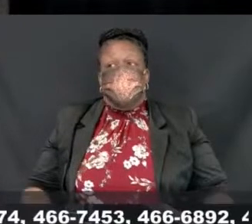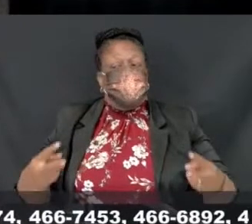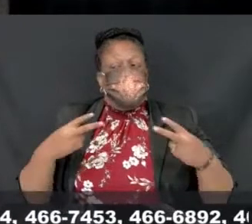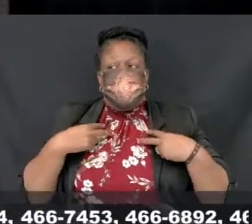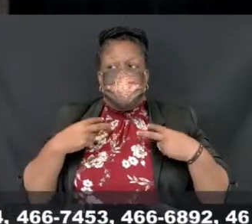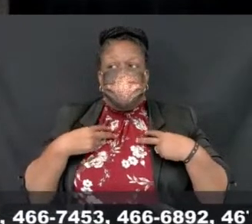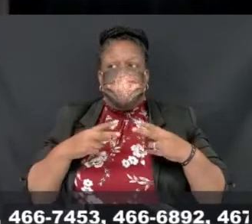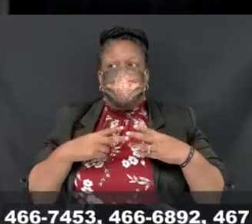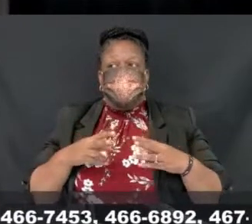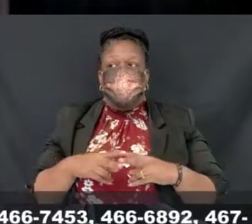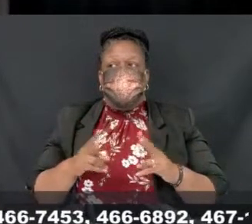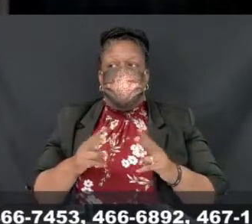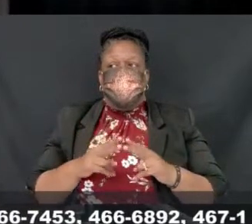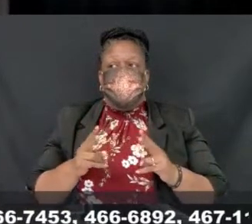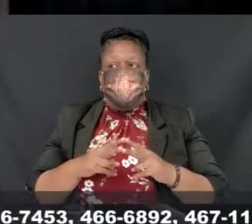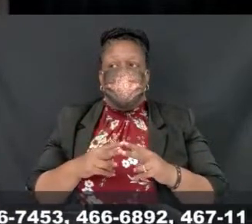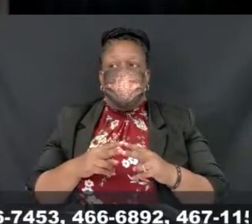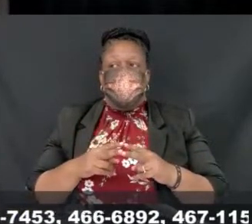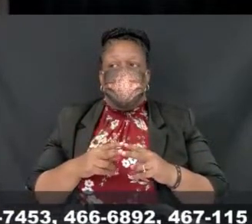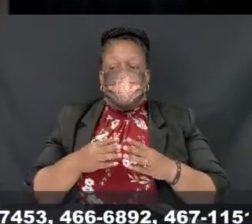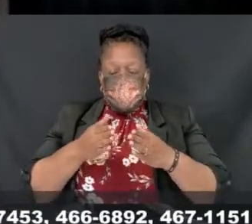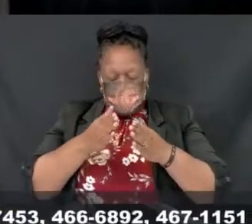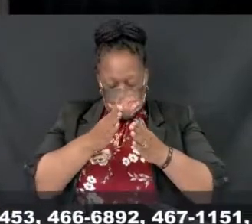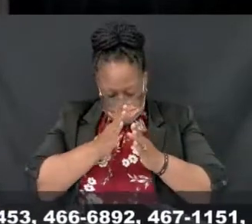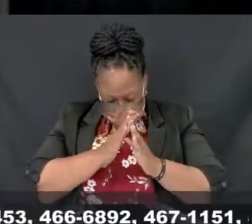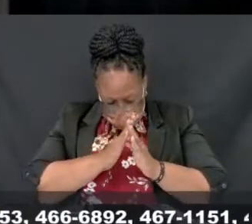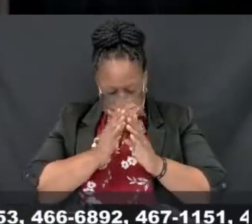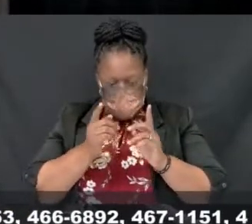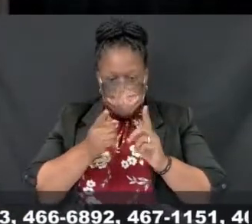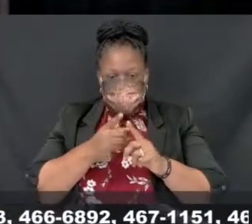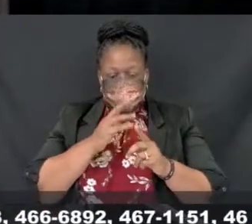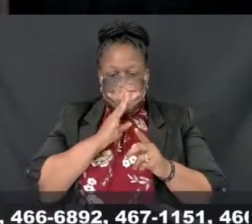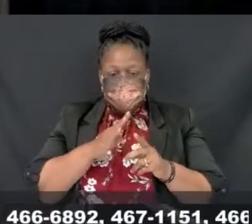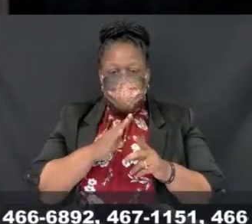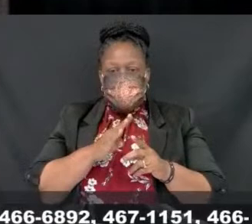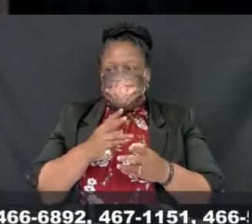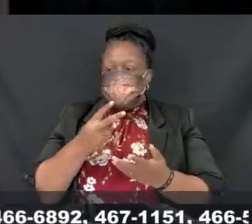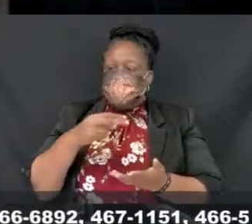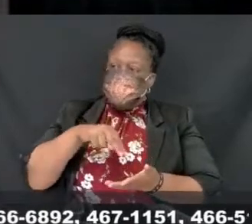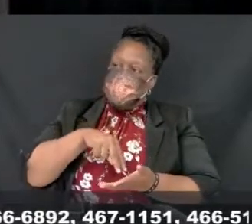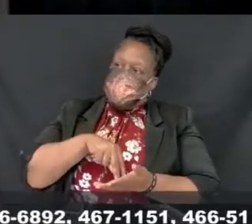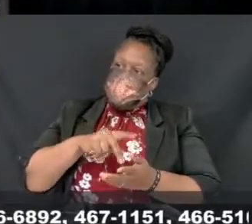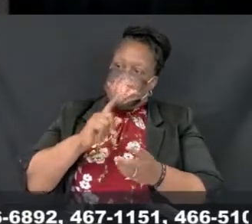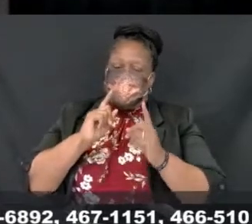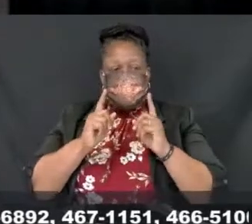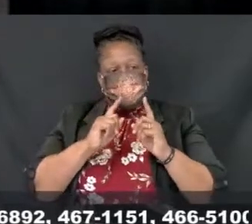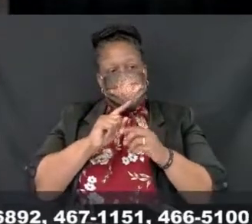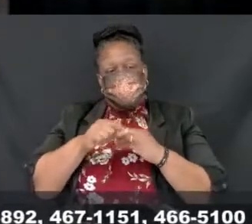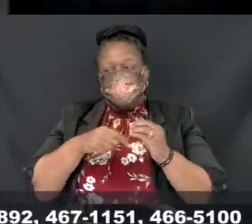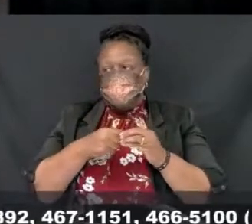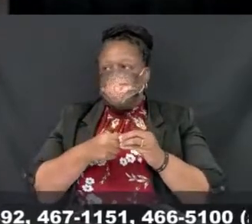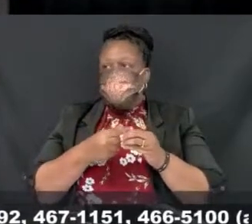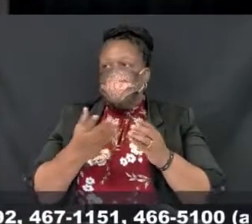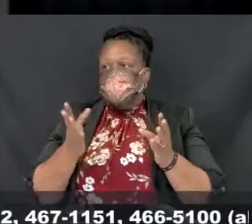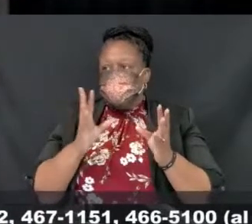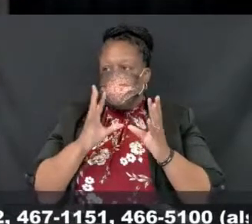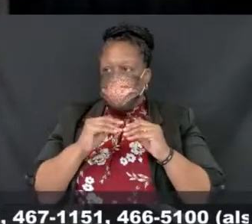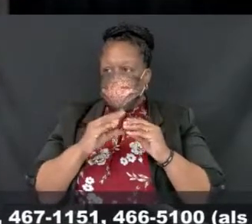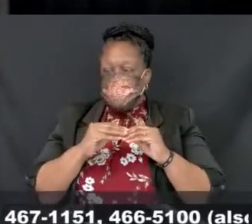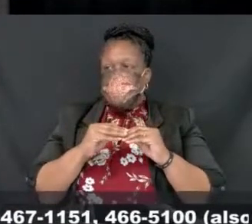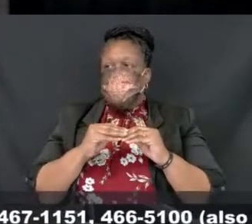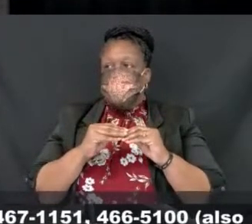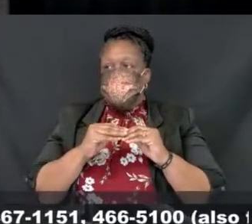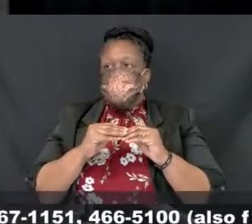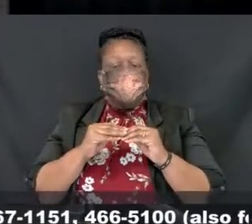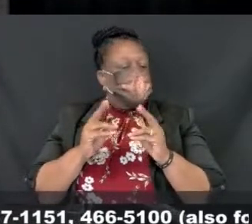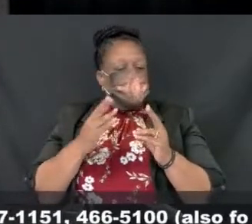to be the host of these briefings, and it has been a pleasure to